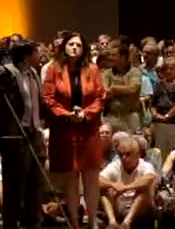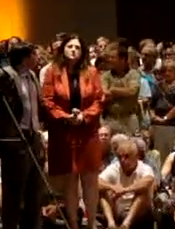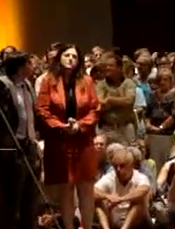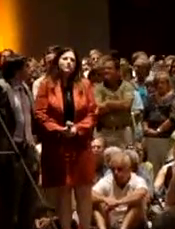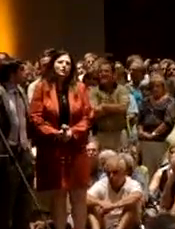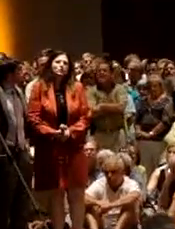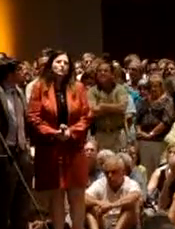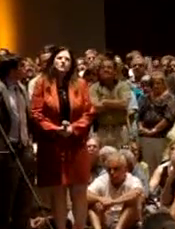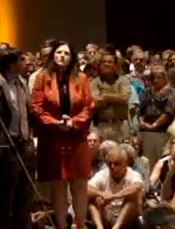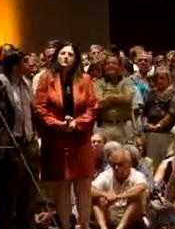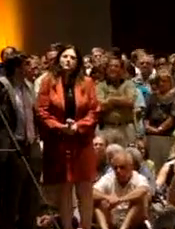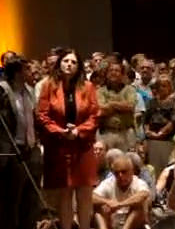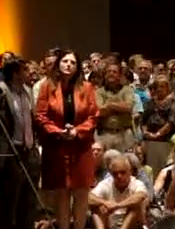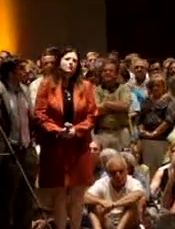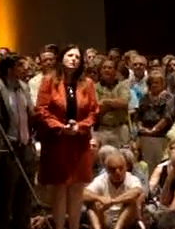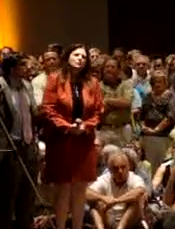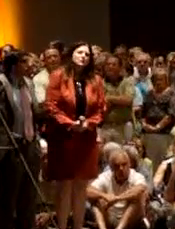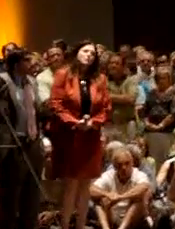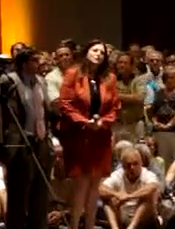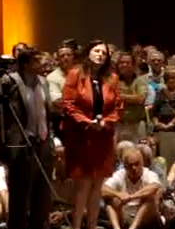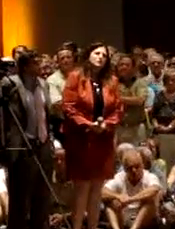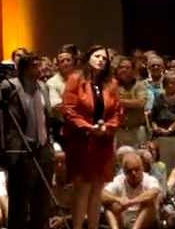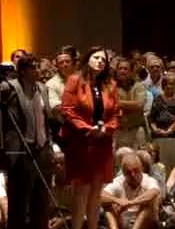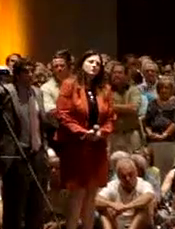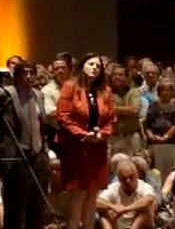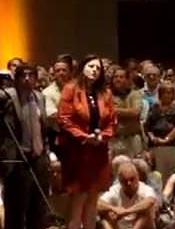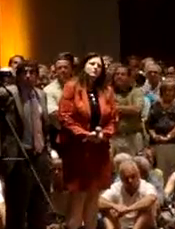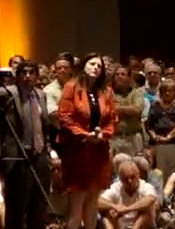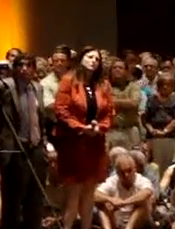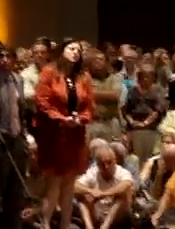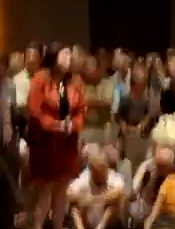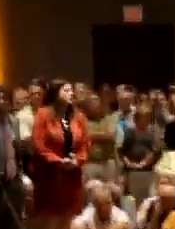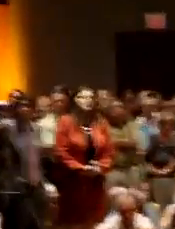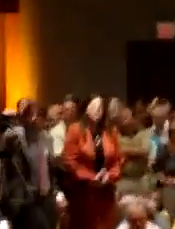take them immediately. Don't take one opinion, go to another doctor, and